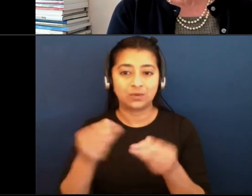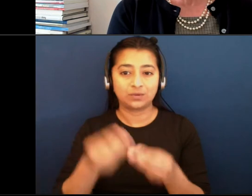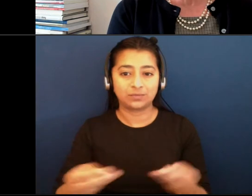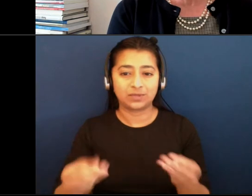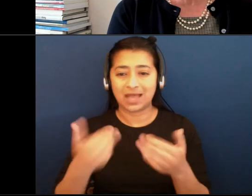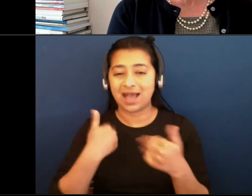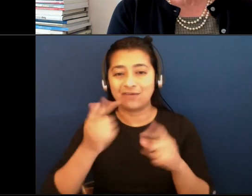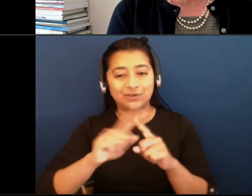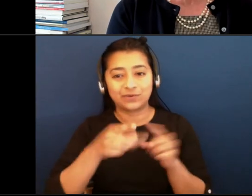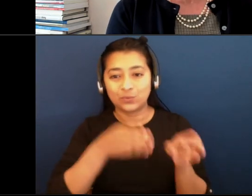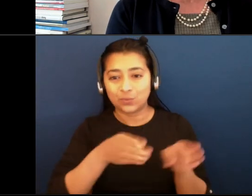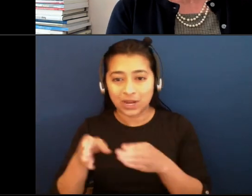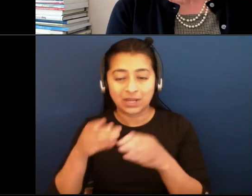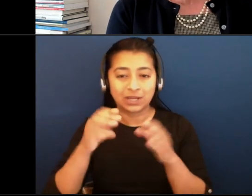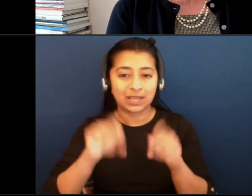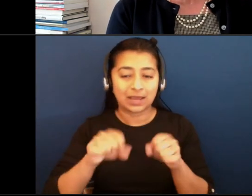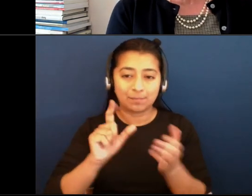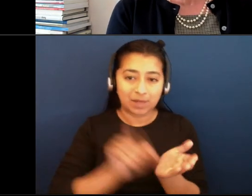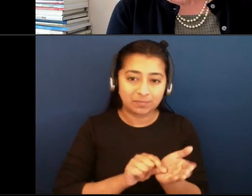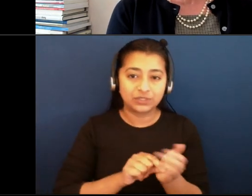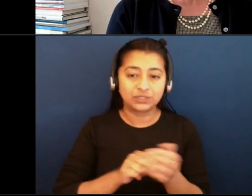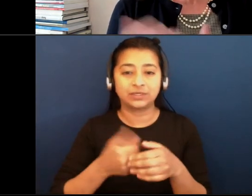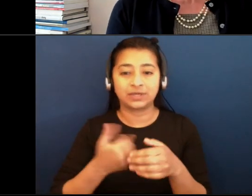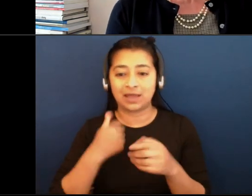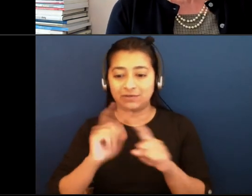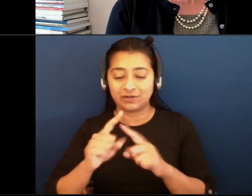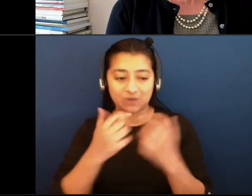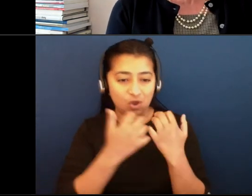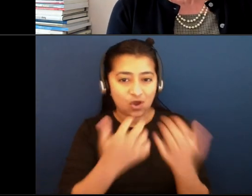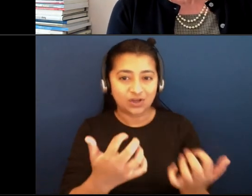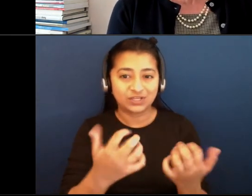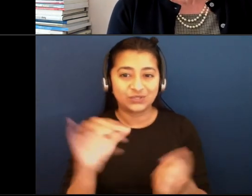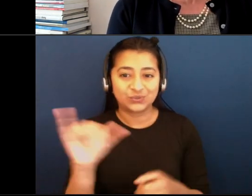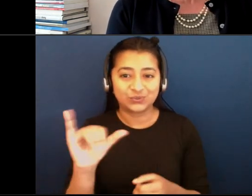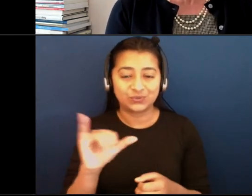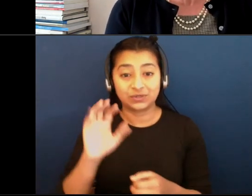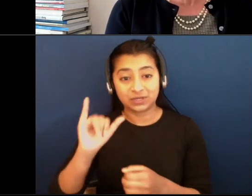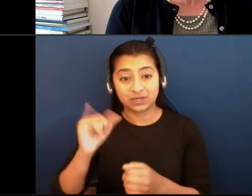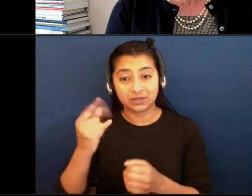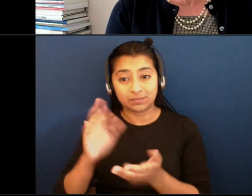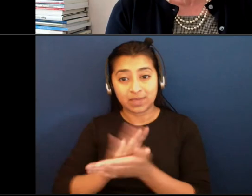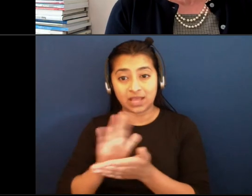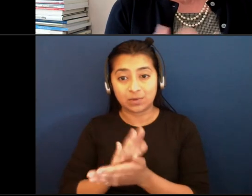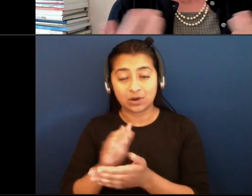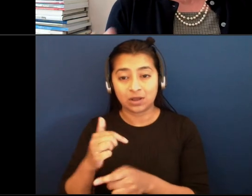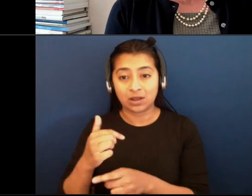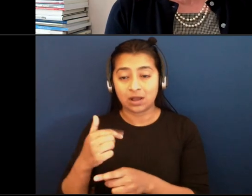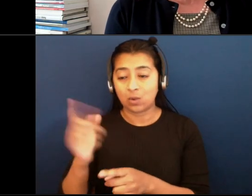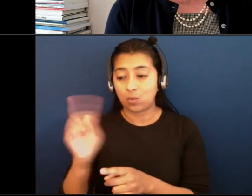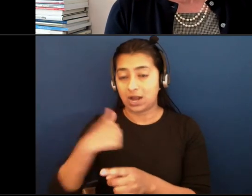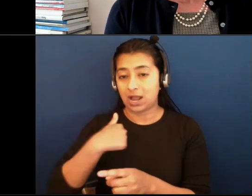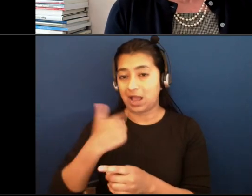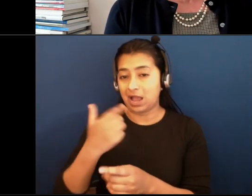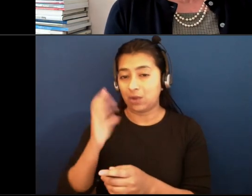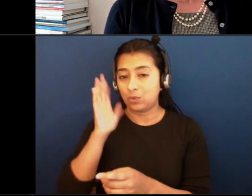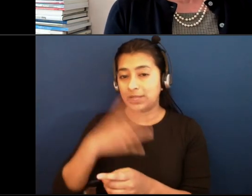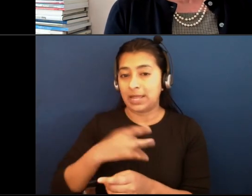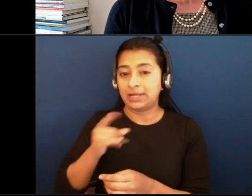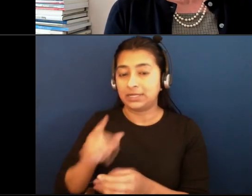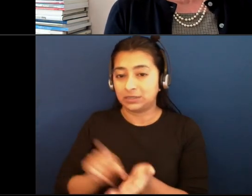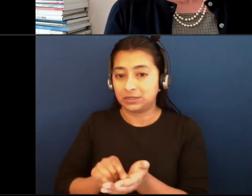different publishing places and lots of different audiences. So, I mean, that paper where, you know, I kind of like it to go it's actually